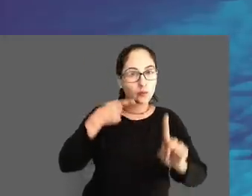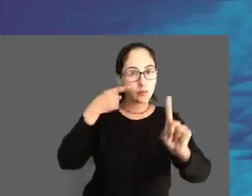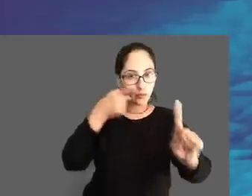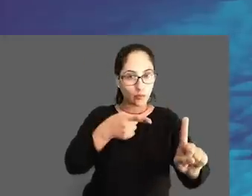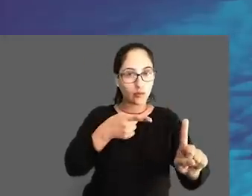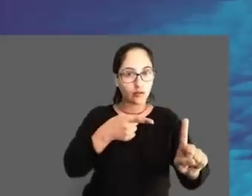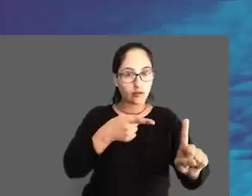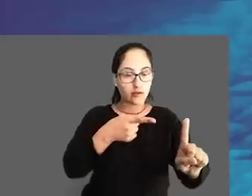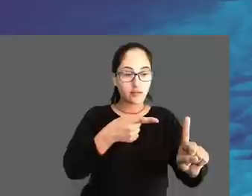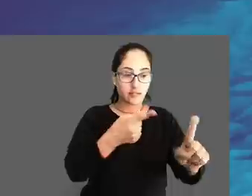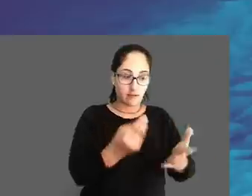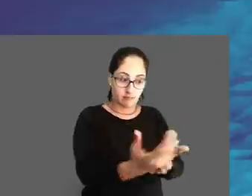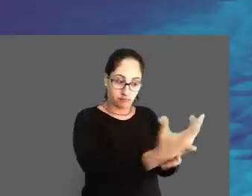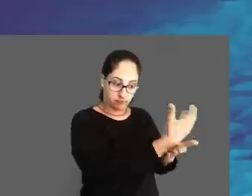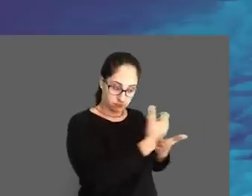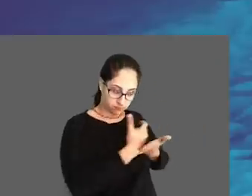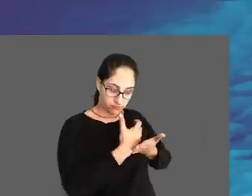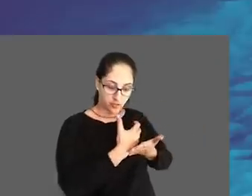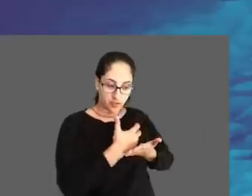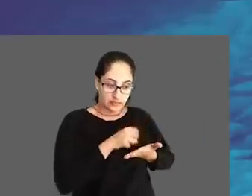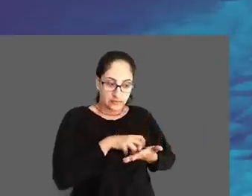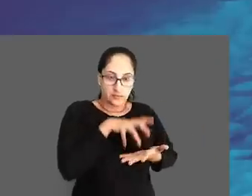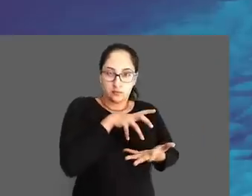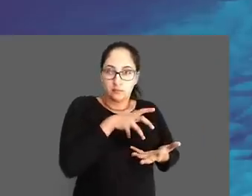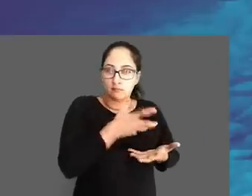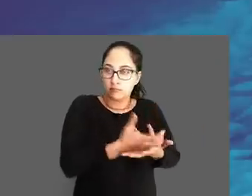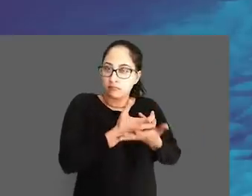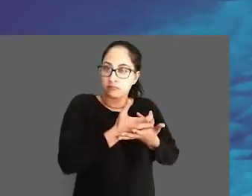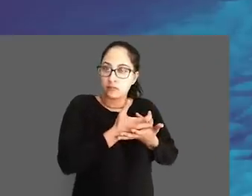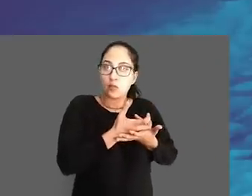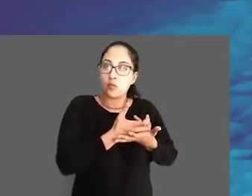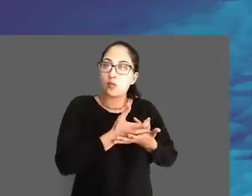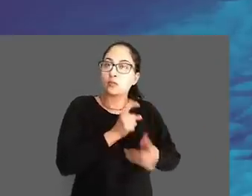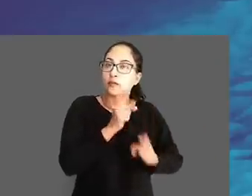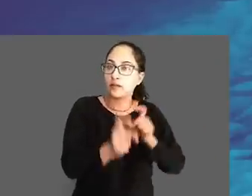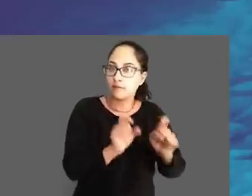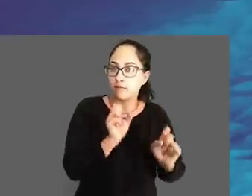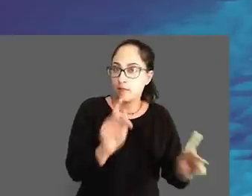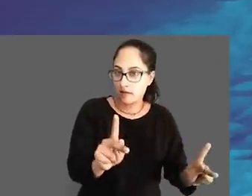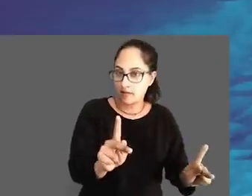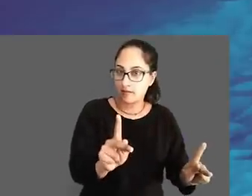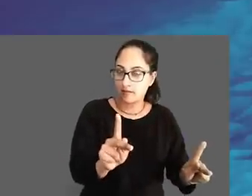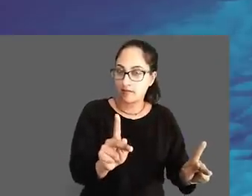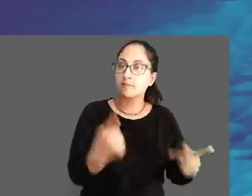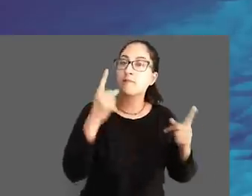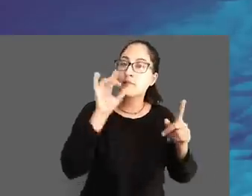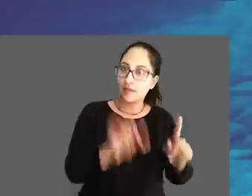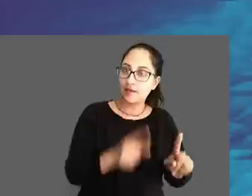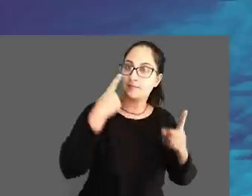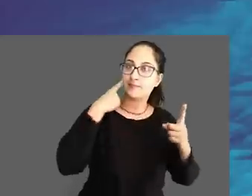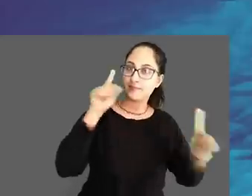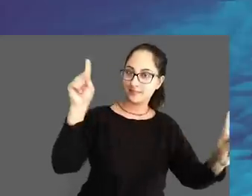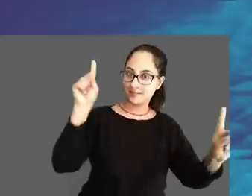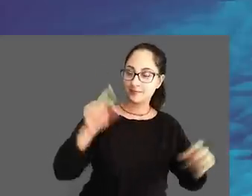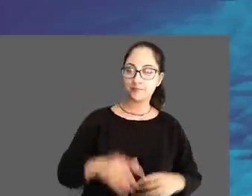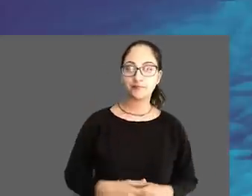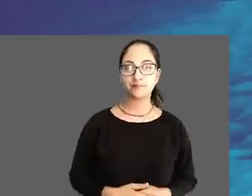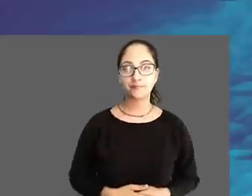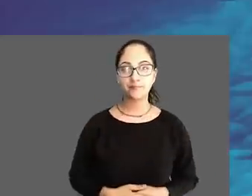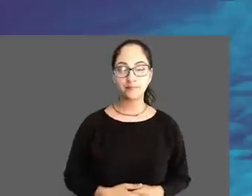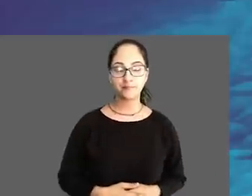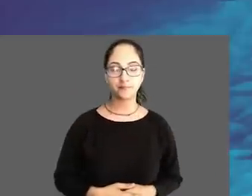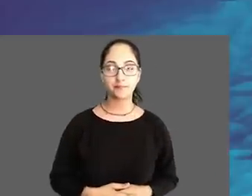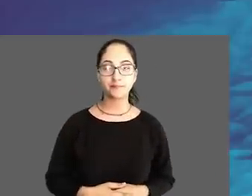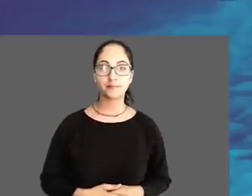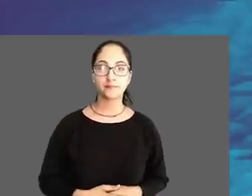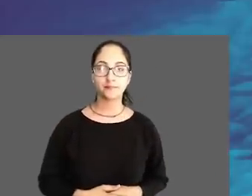in a lack of correct understanding. And the question is this: I understand the Ismailis had an empire in